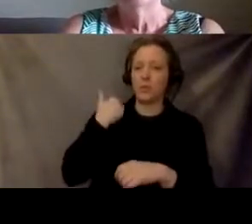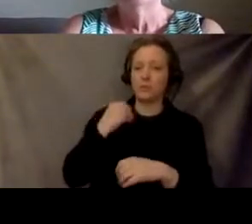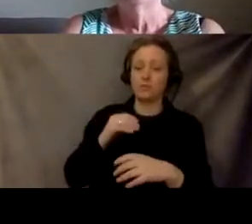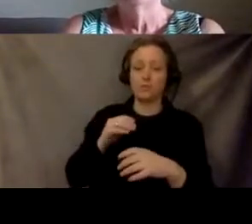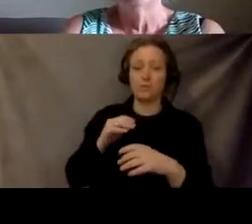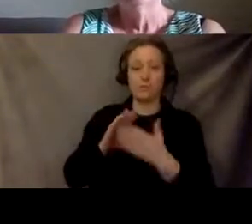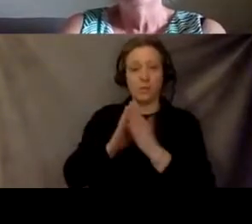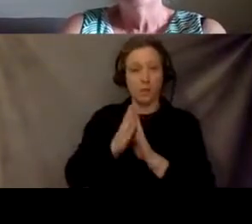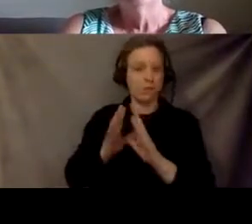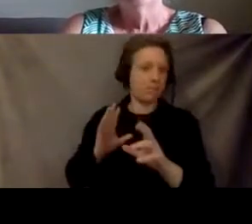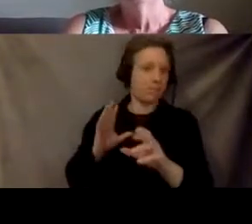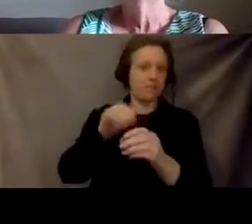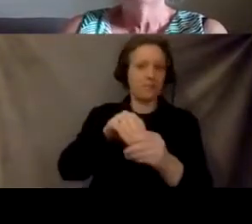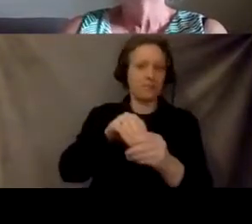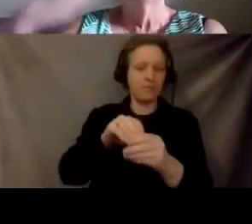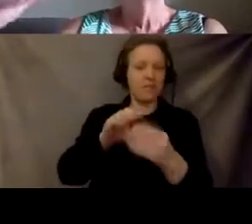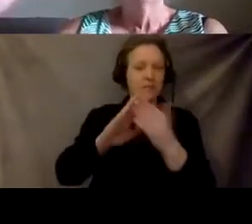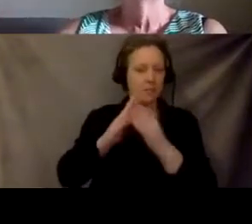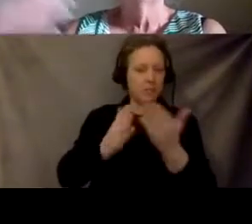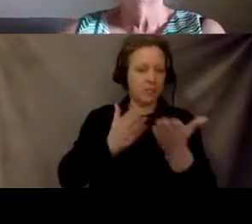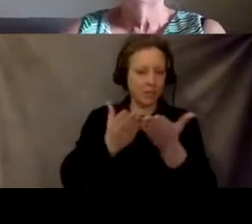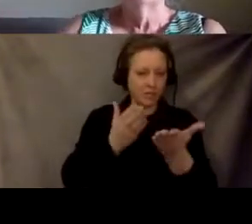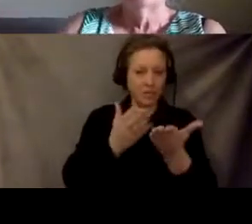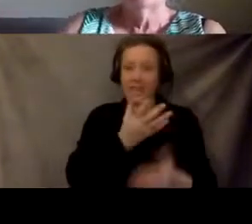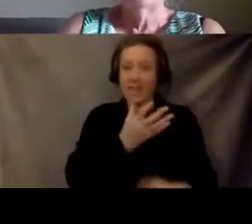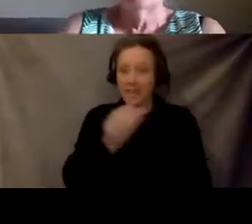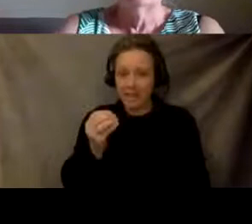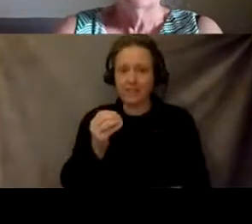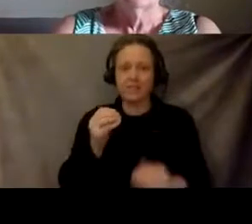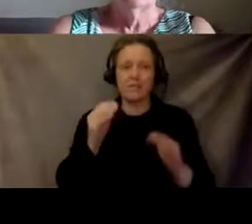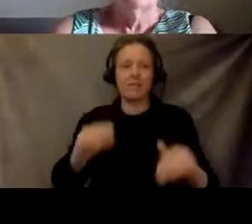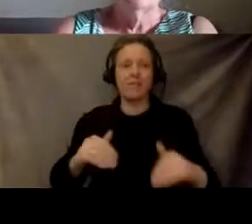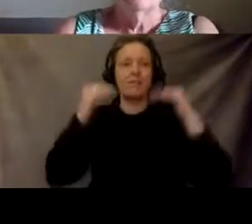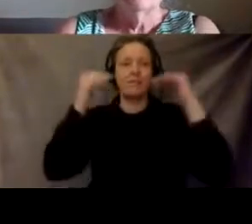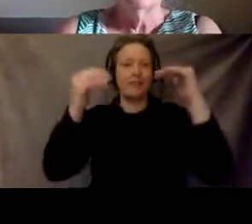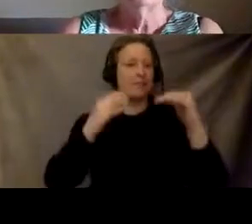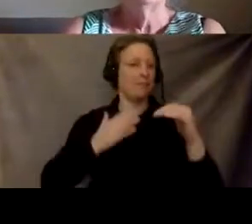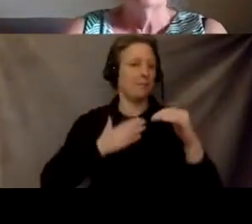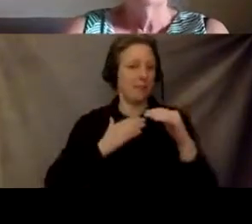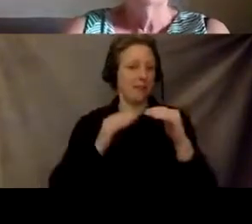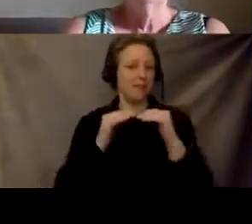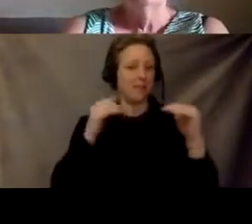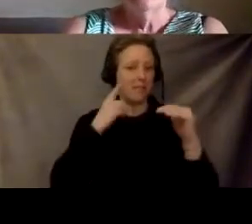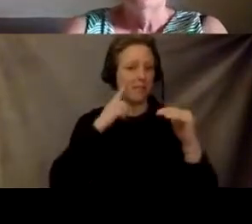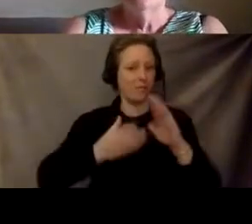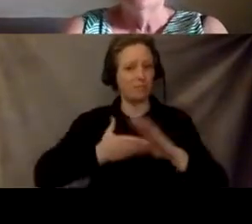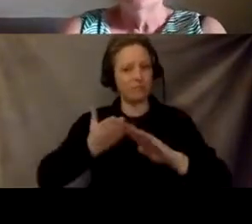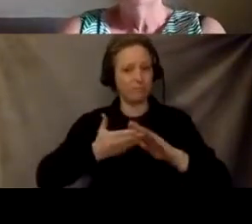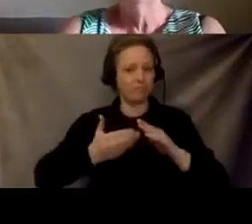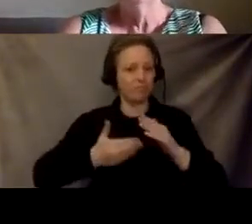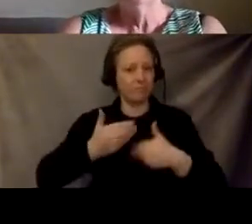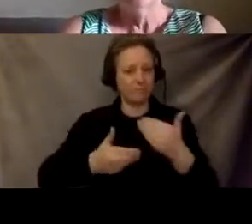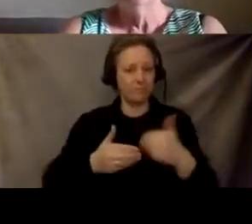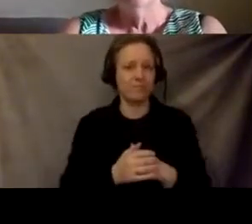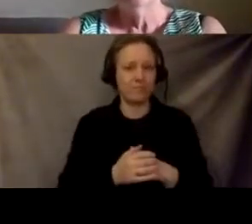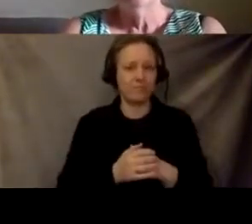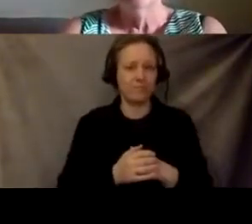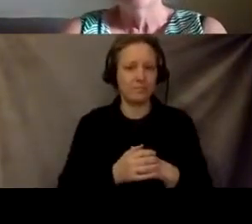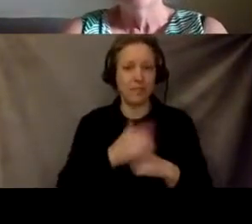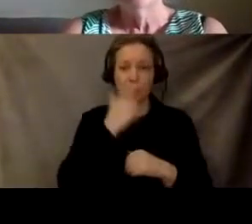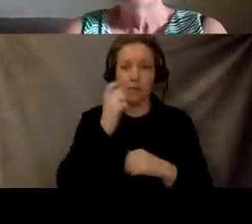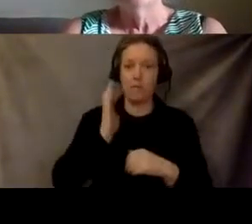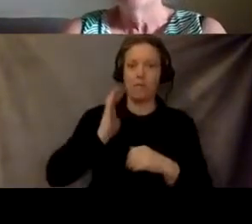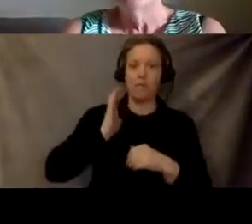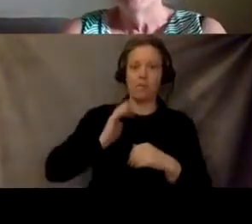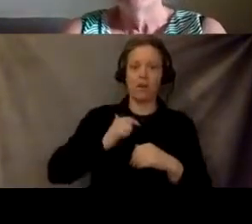but also to elevate my level of operation, because I was operating at too low a level. And so